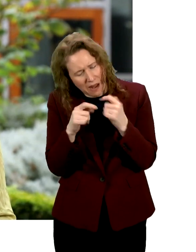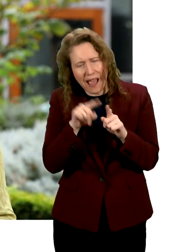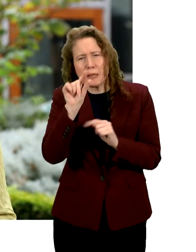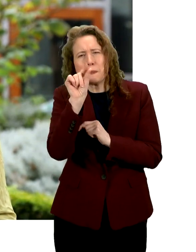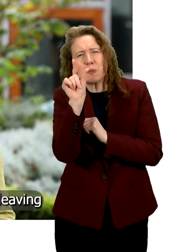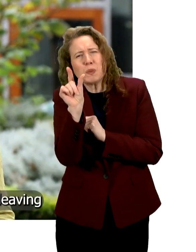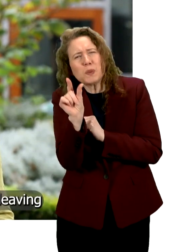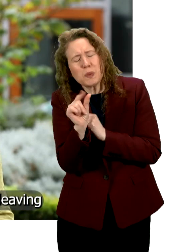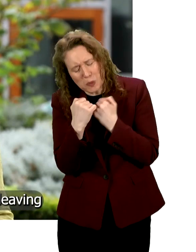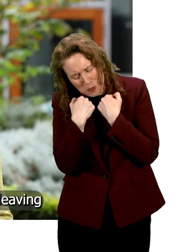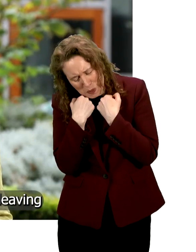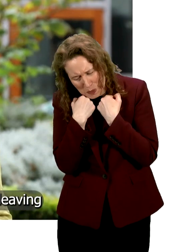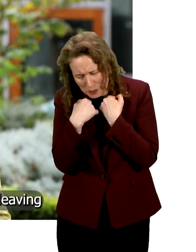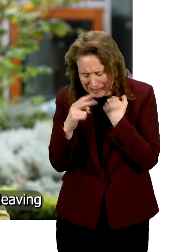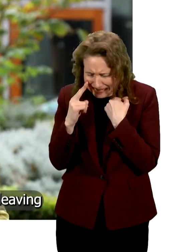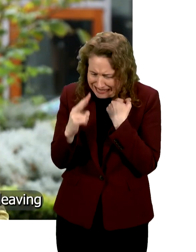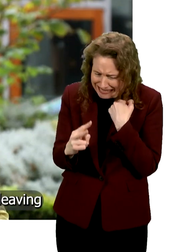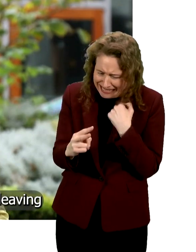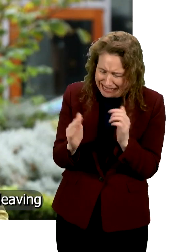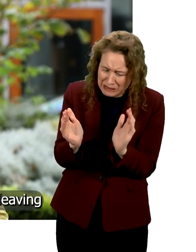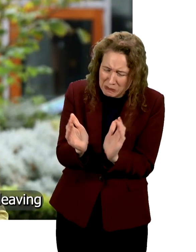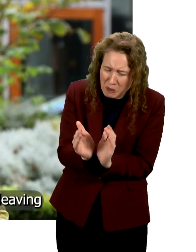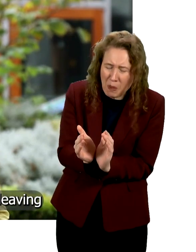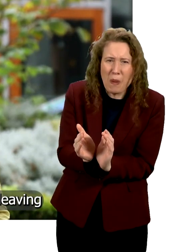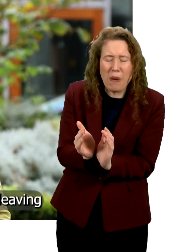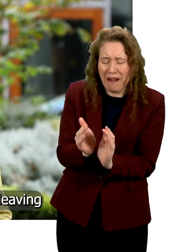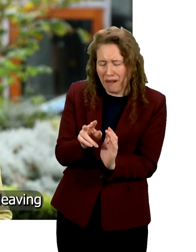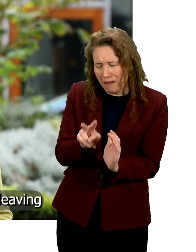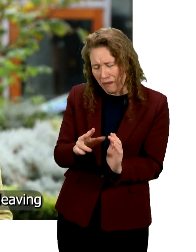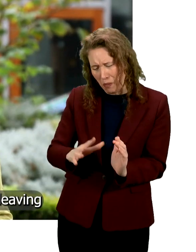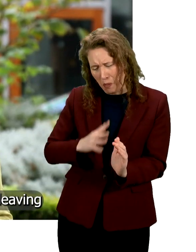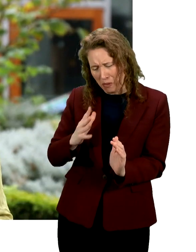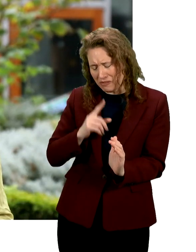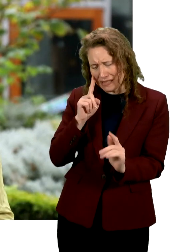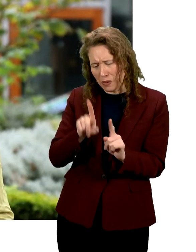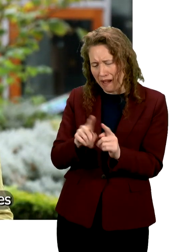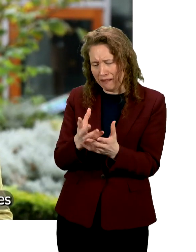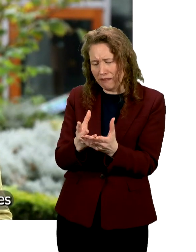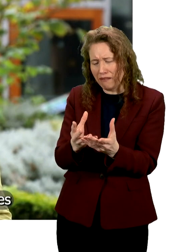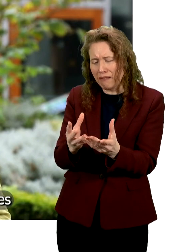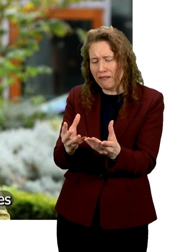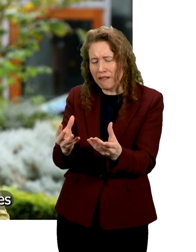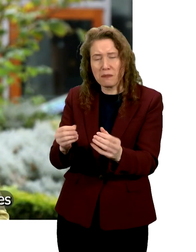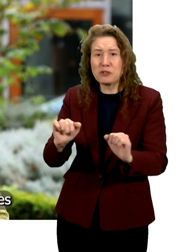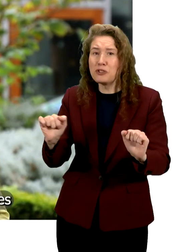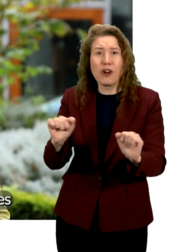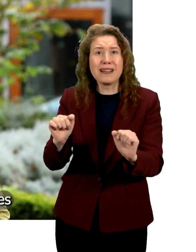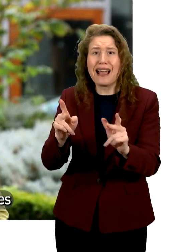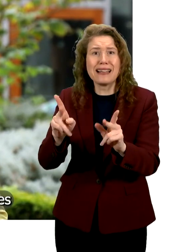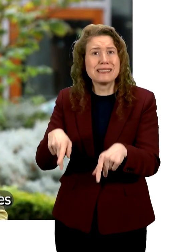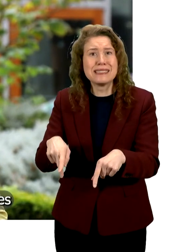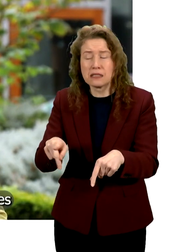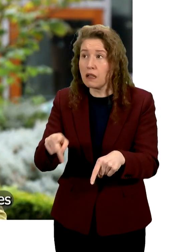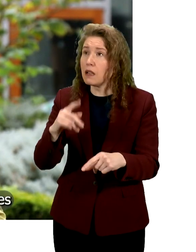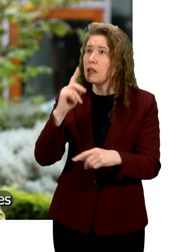moon, when smaller than herself, she seemed already to be leaving before she left, when